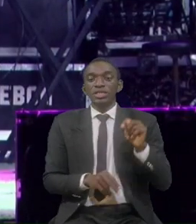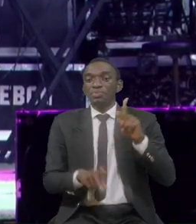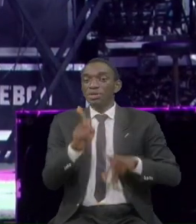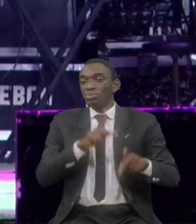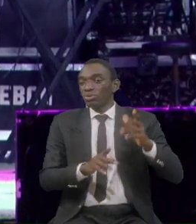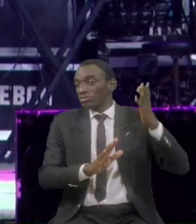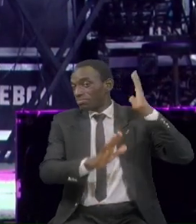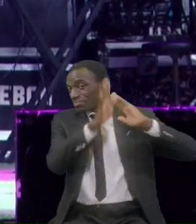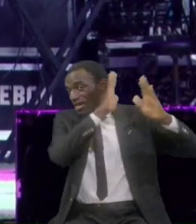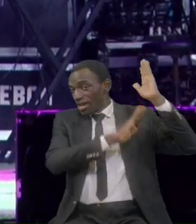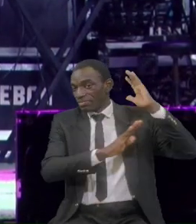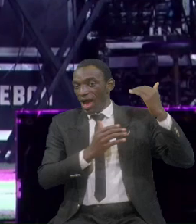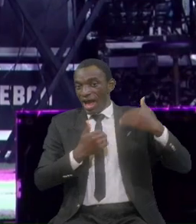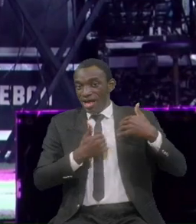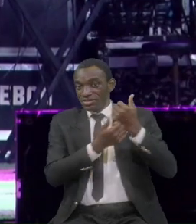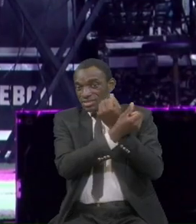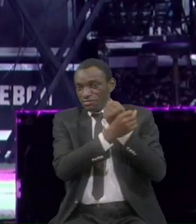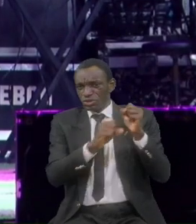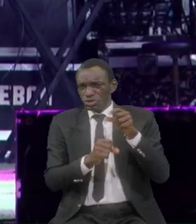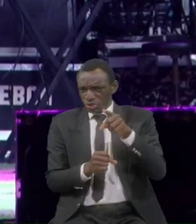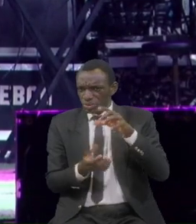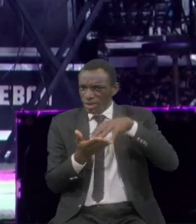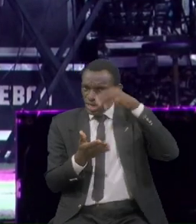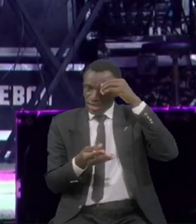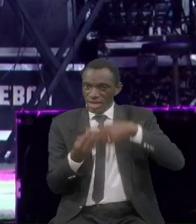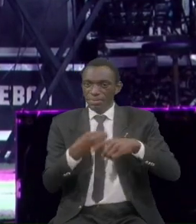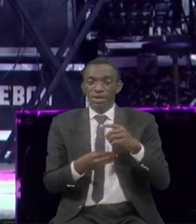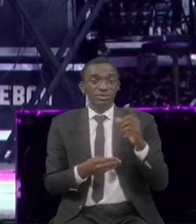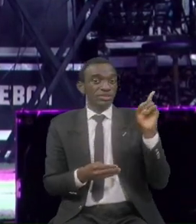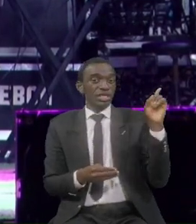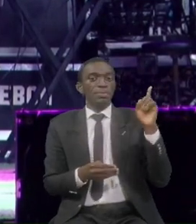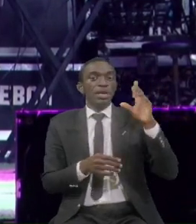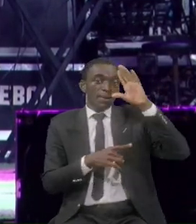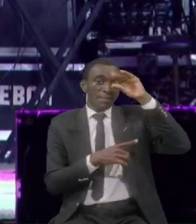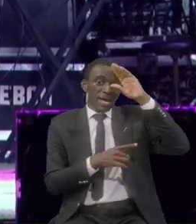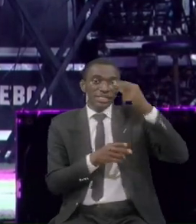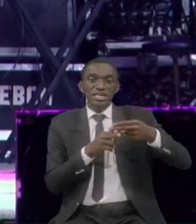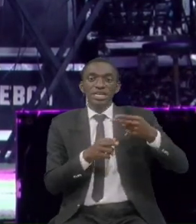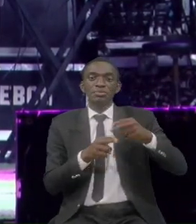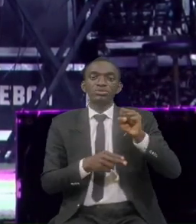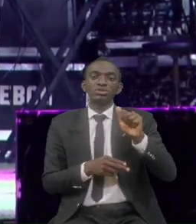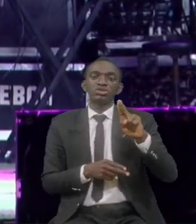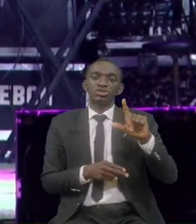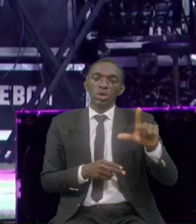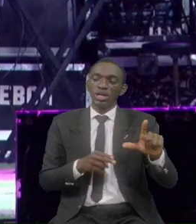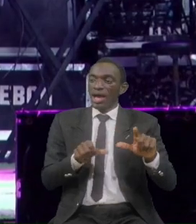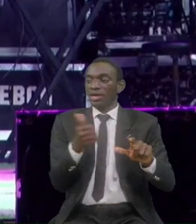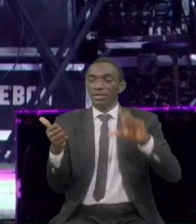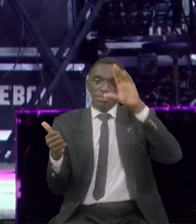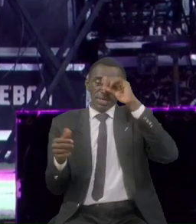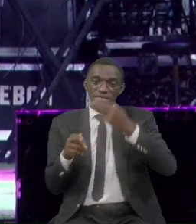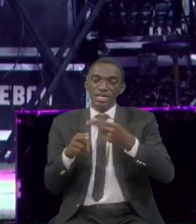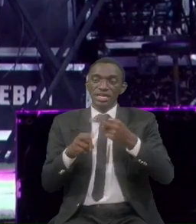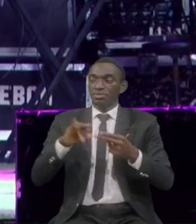been reading about them. Saul saved. Peter saved. John saved.